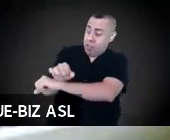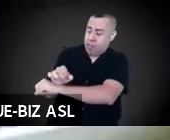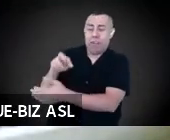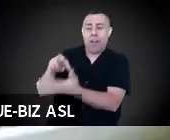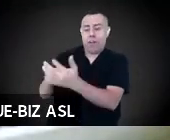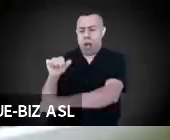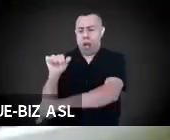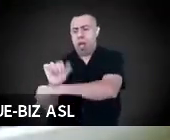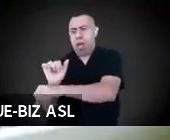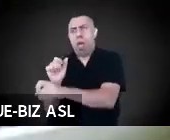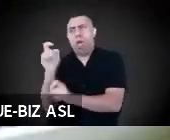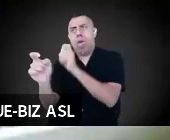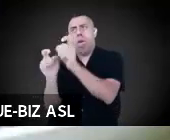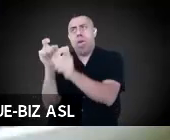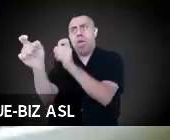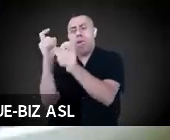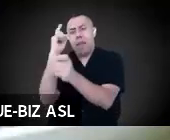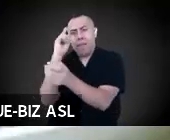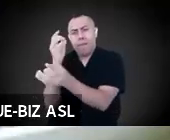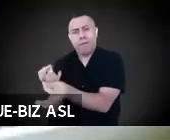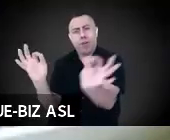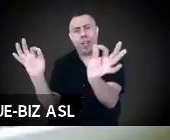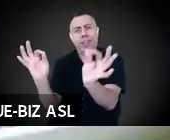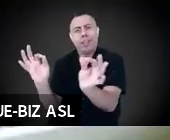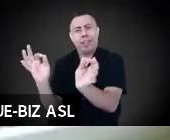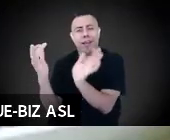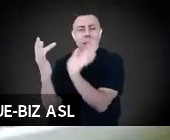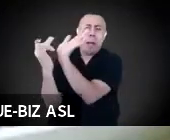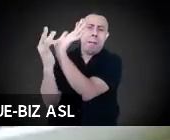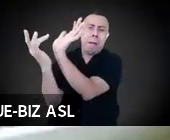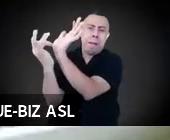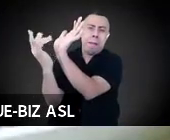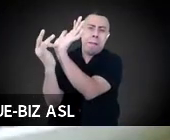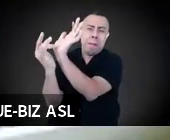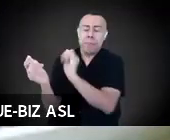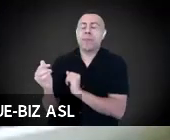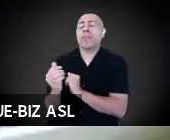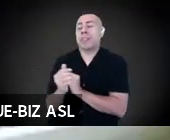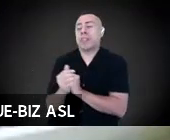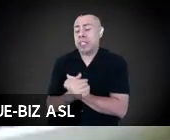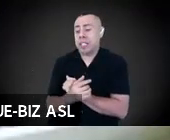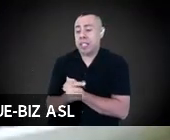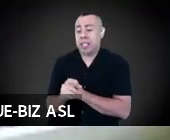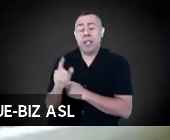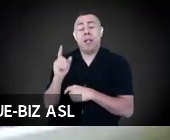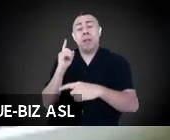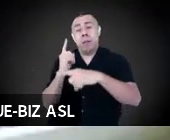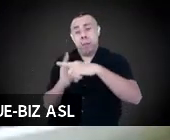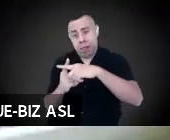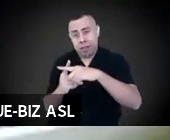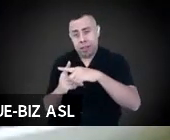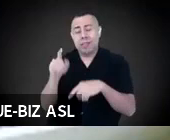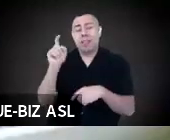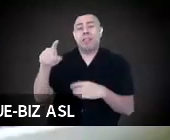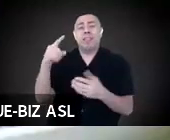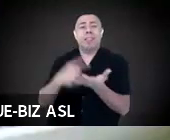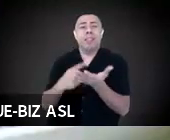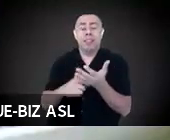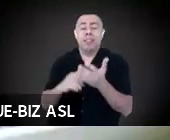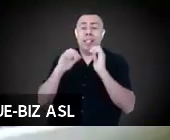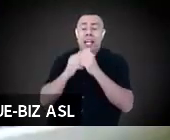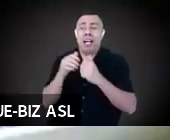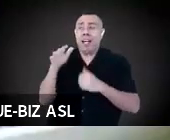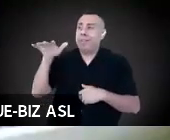And the ways in which they have used power